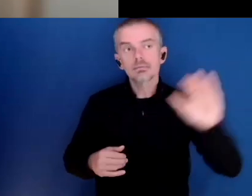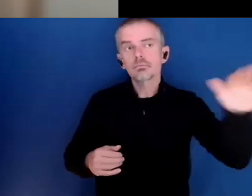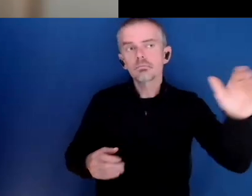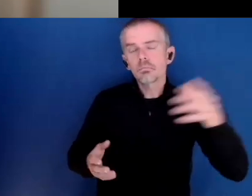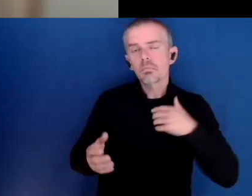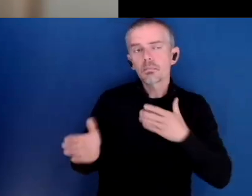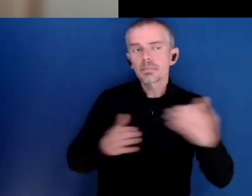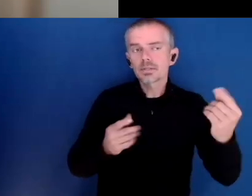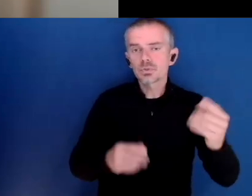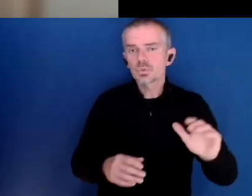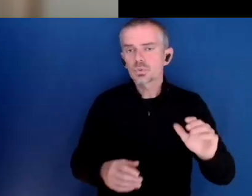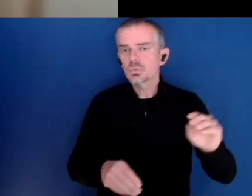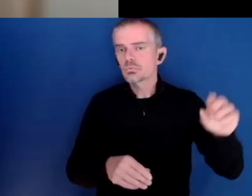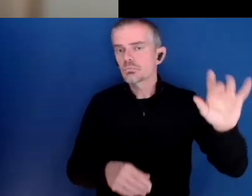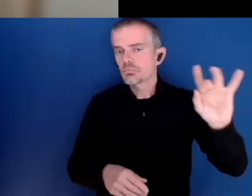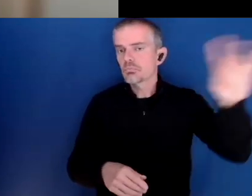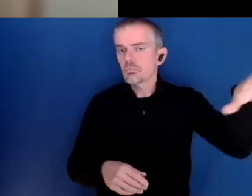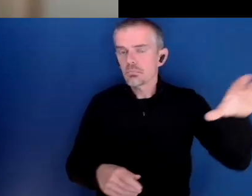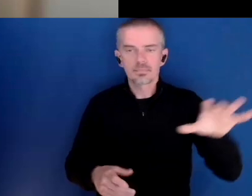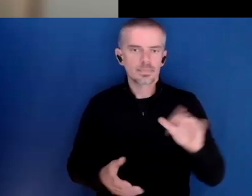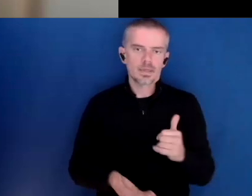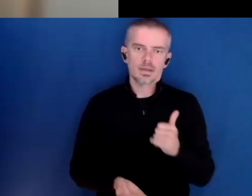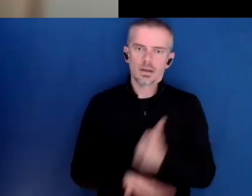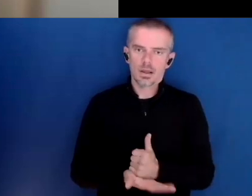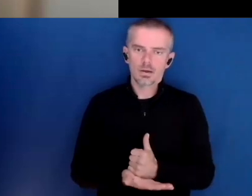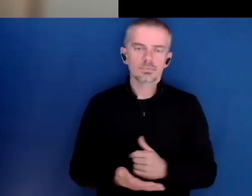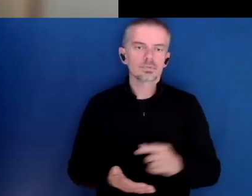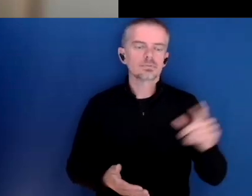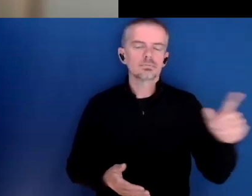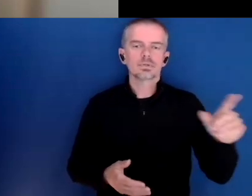to do. That is so helpful, because your grants management